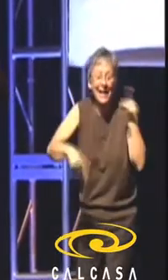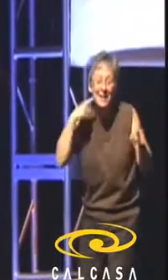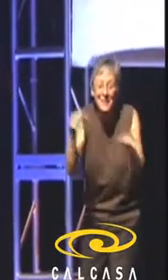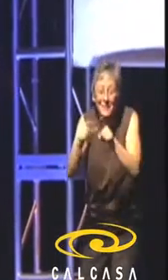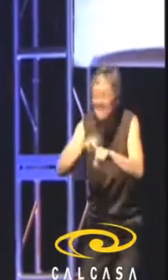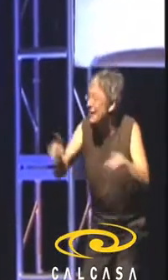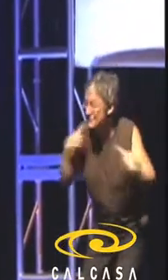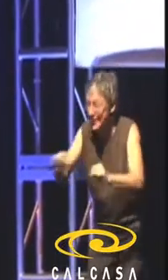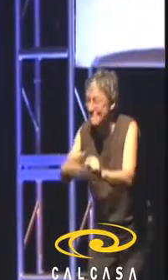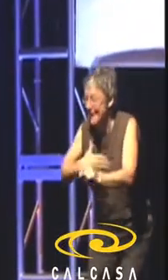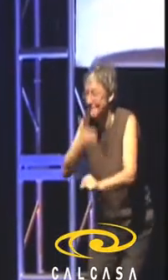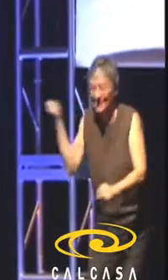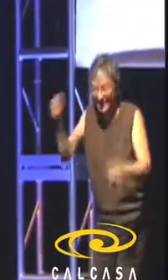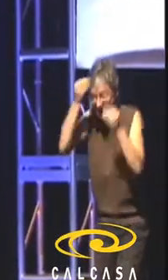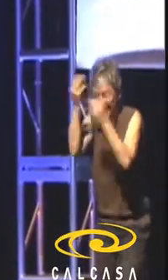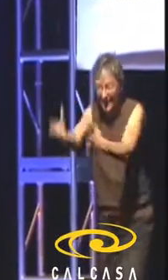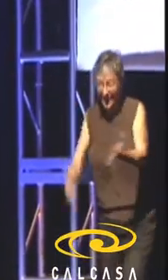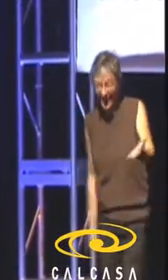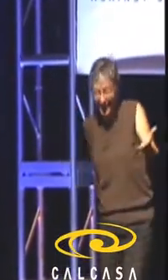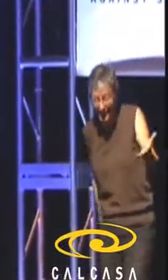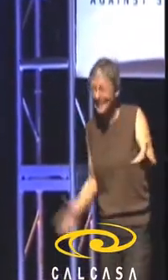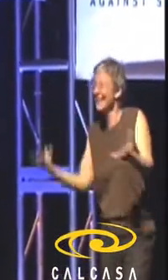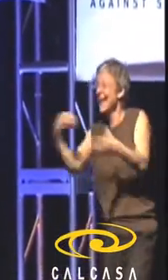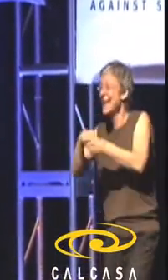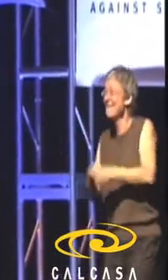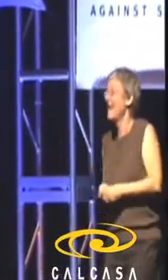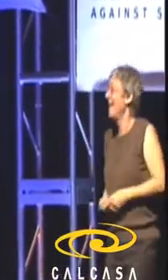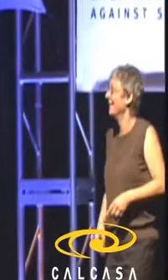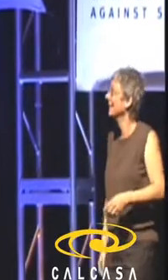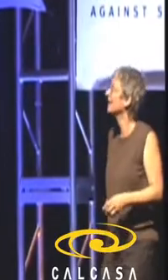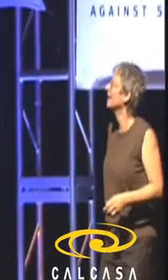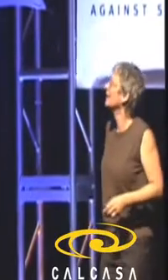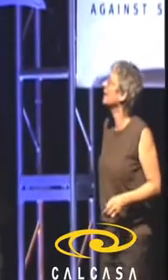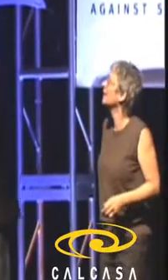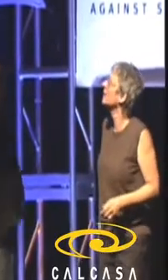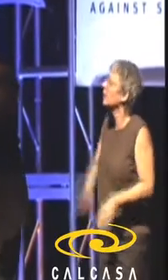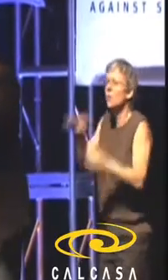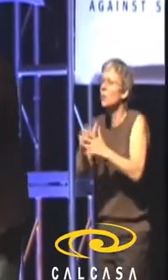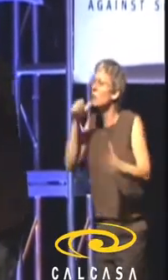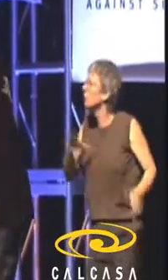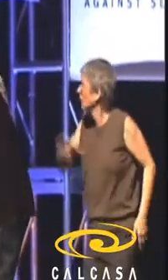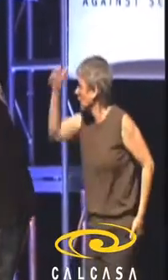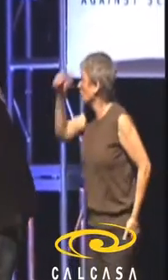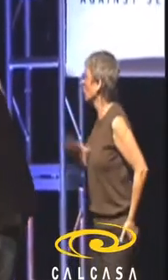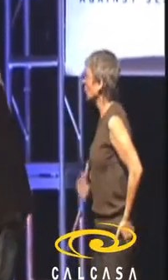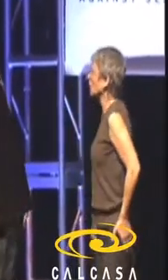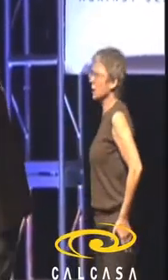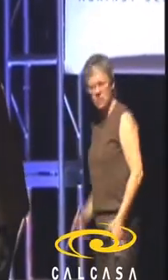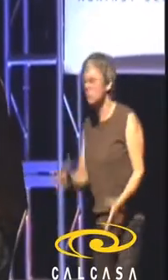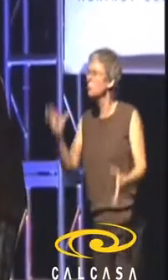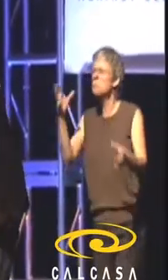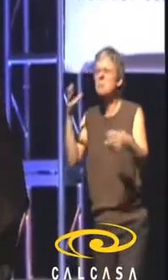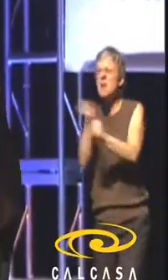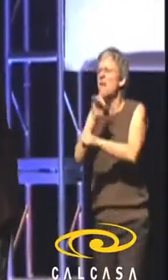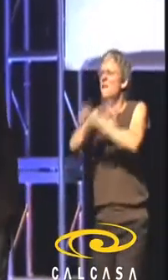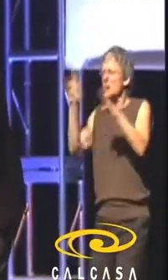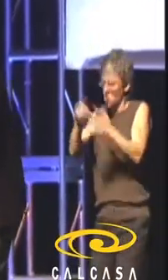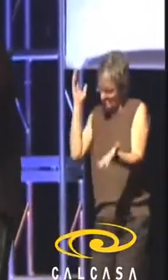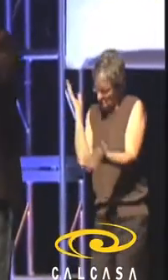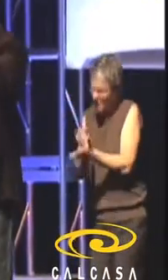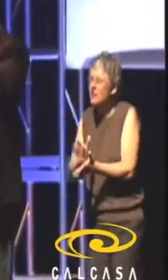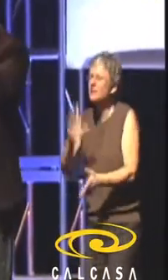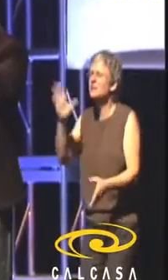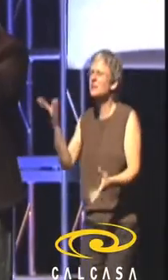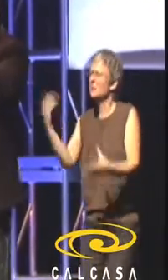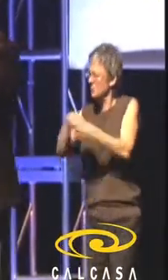to men to stand up, speak out All my brothers shout, let's get involved All my women and men in the struggle, join in Putting violence to an